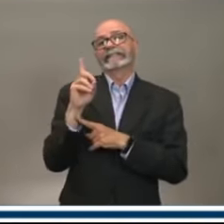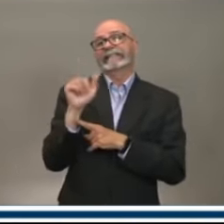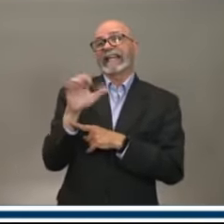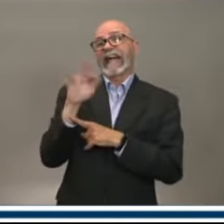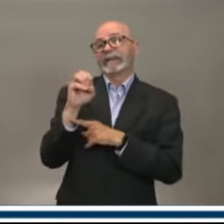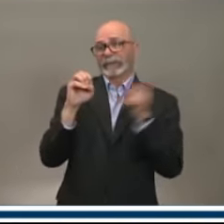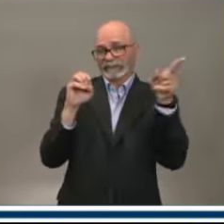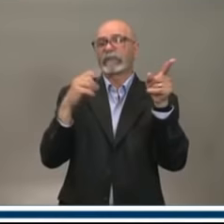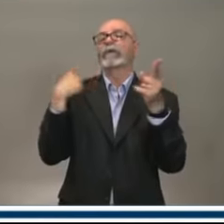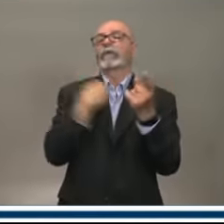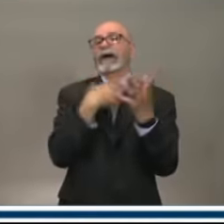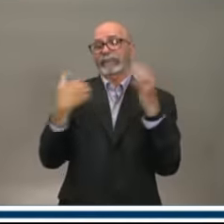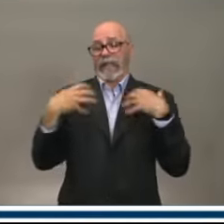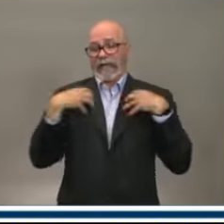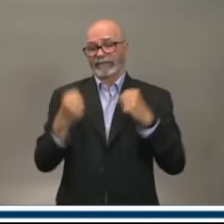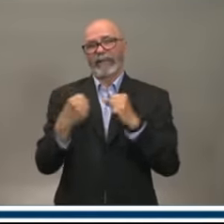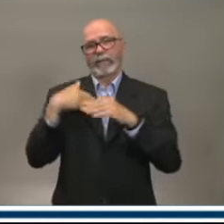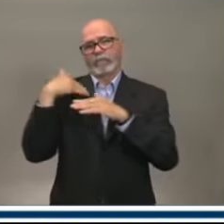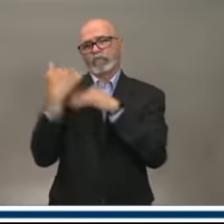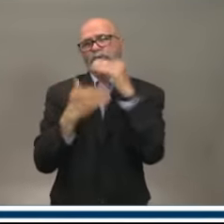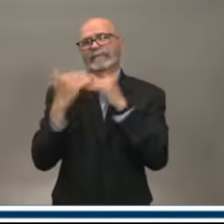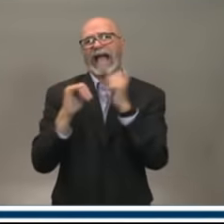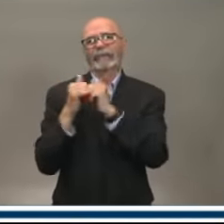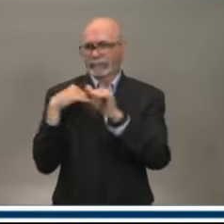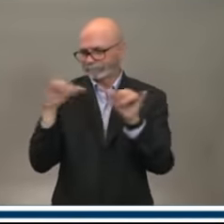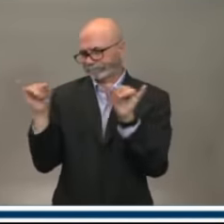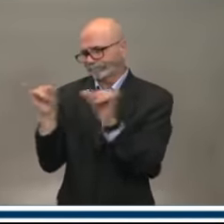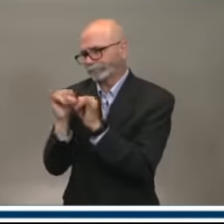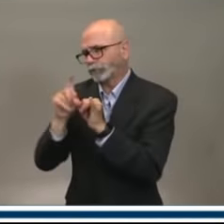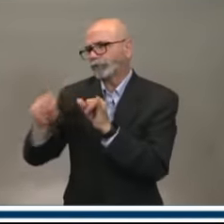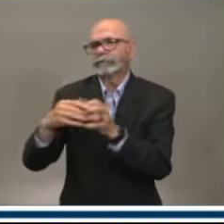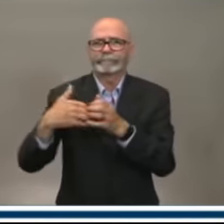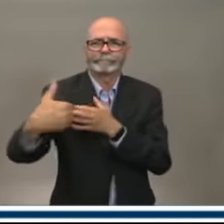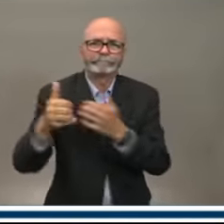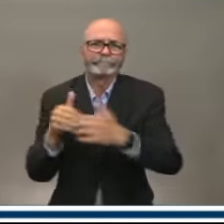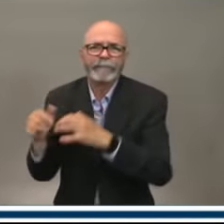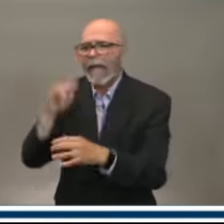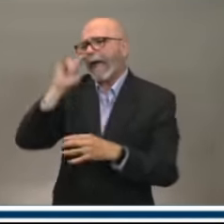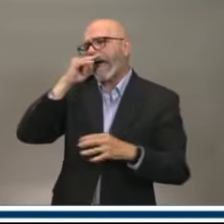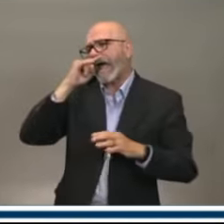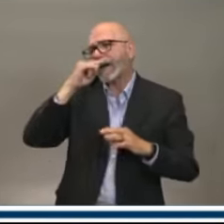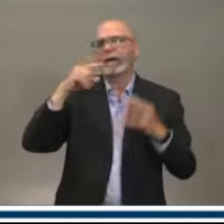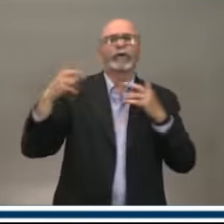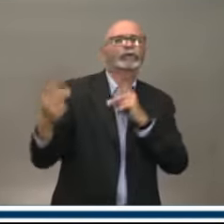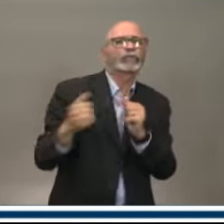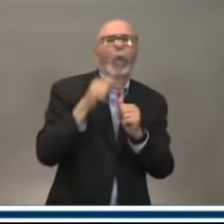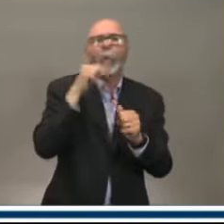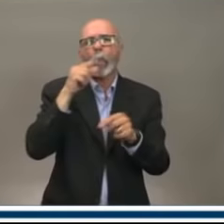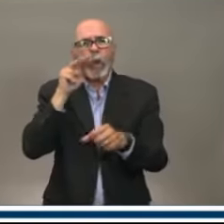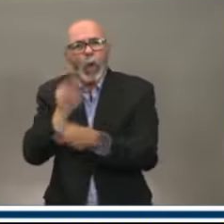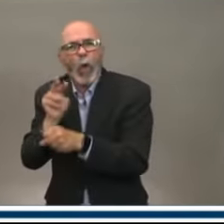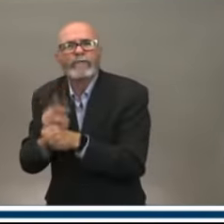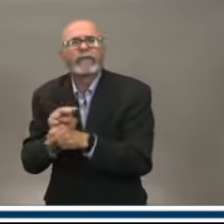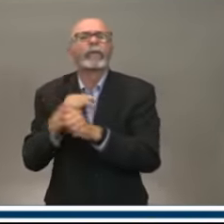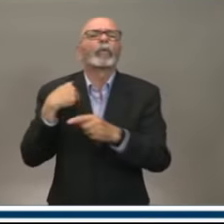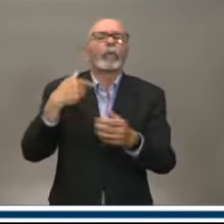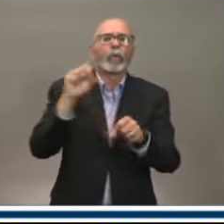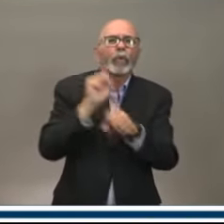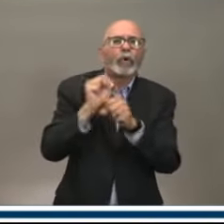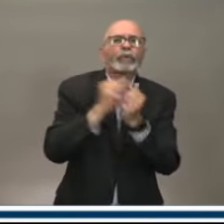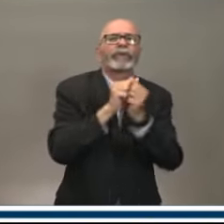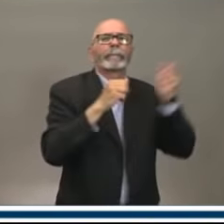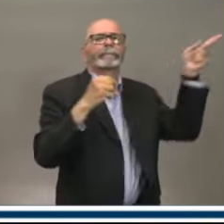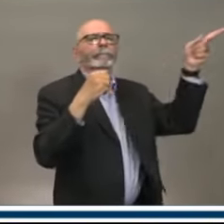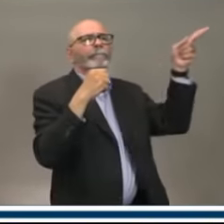different places. That will be determined what happens. They'll work with the Minister, Churchill, and his department on that